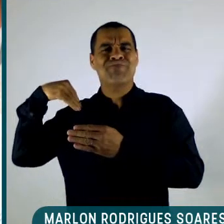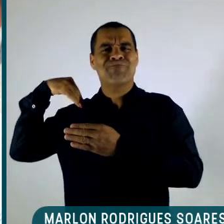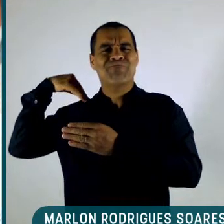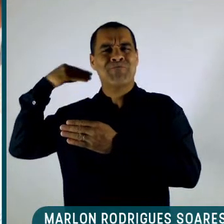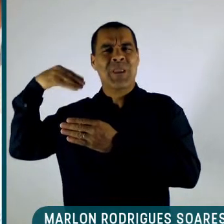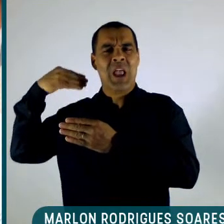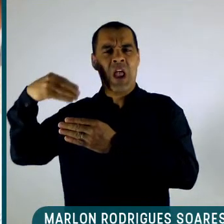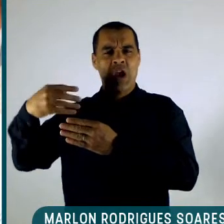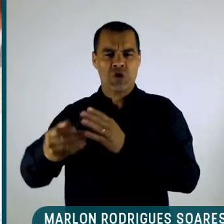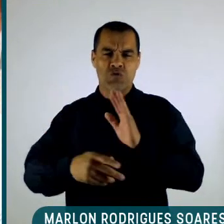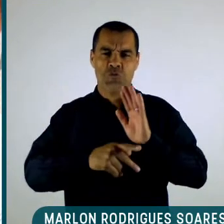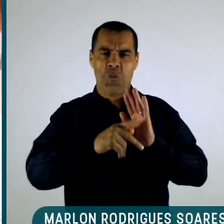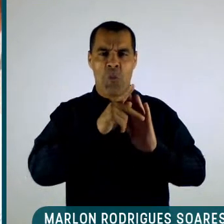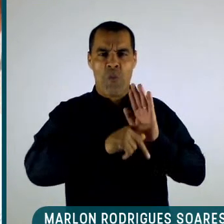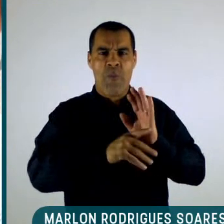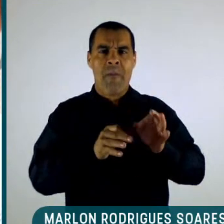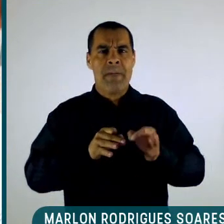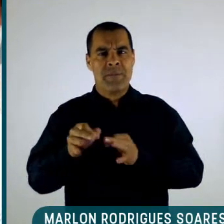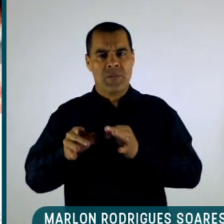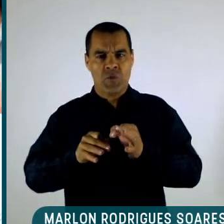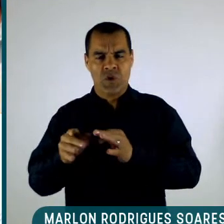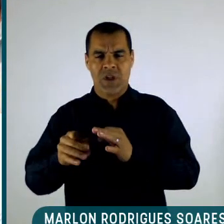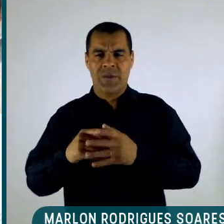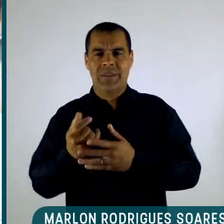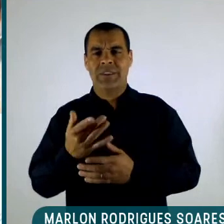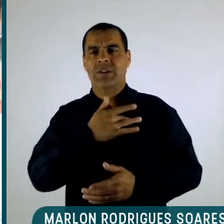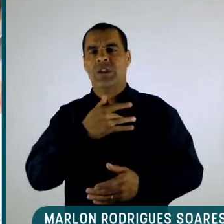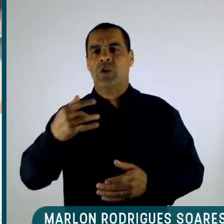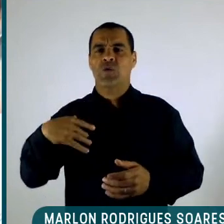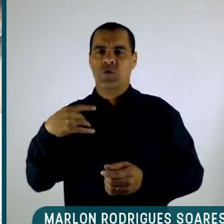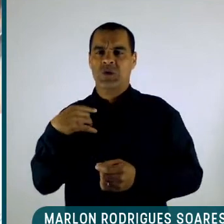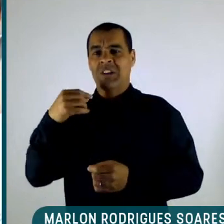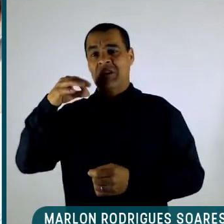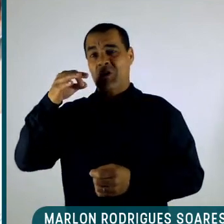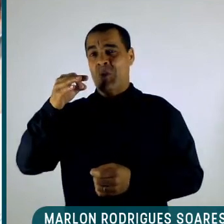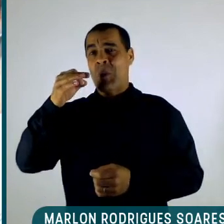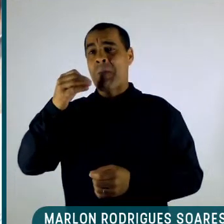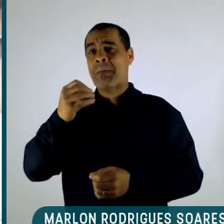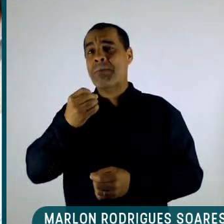Ligia, the health programs that worked in Brazil